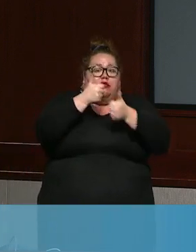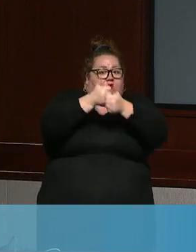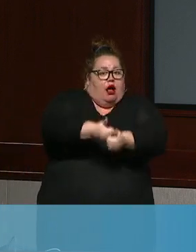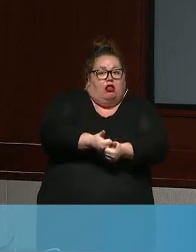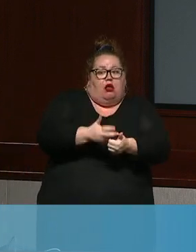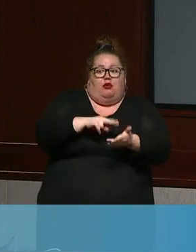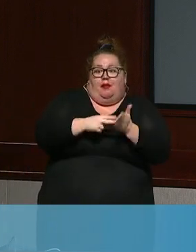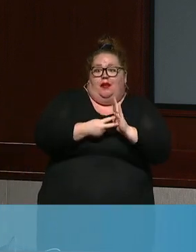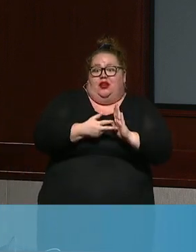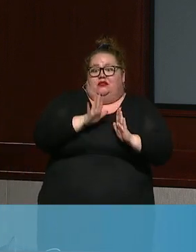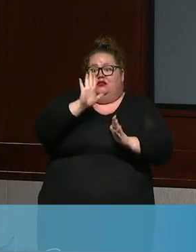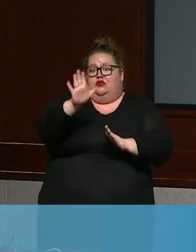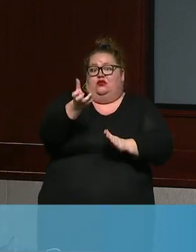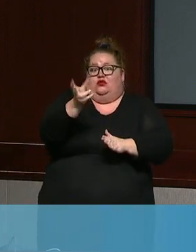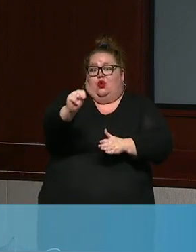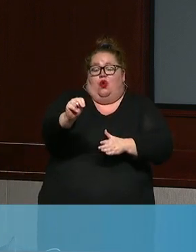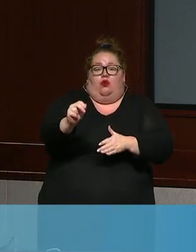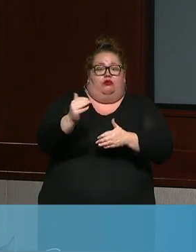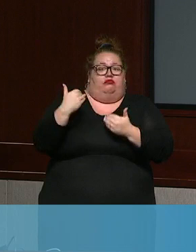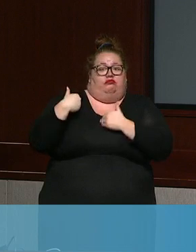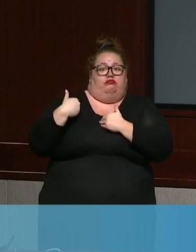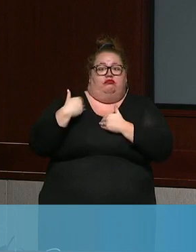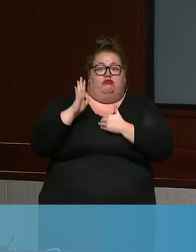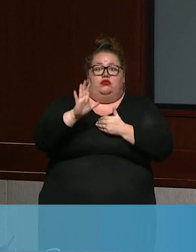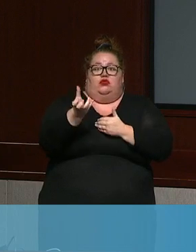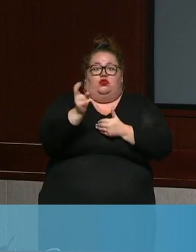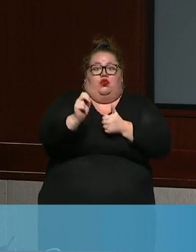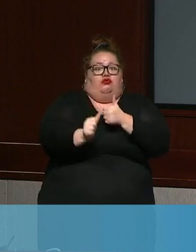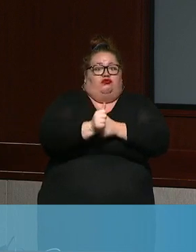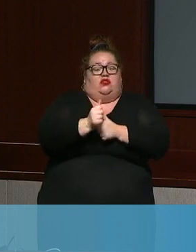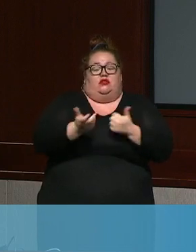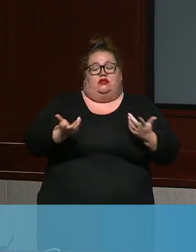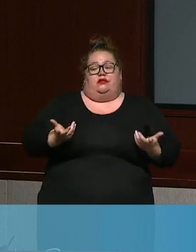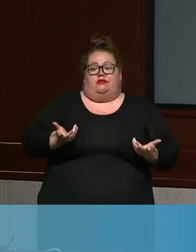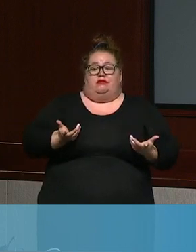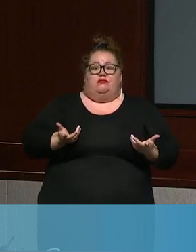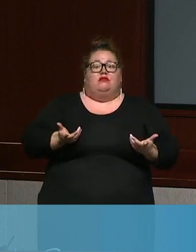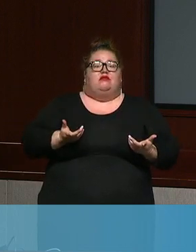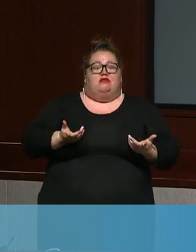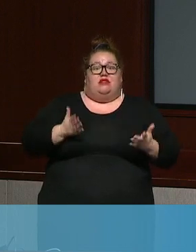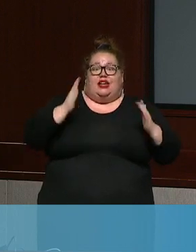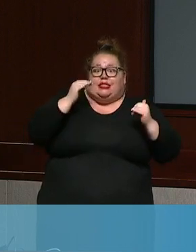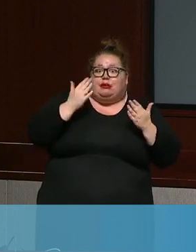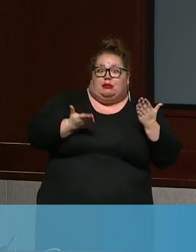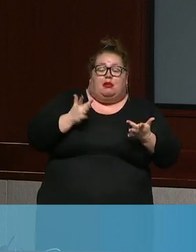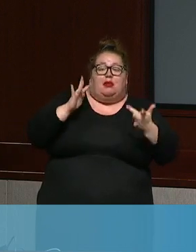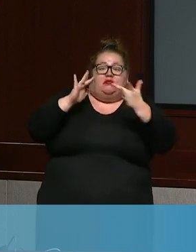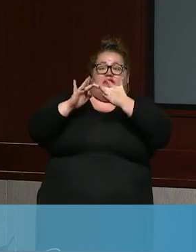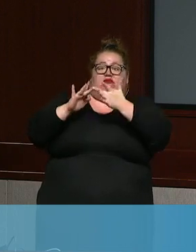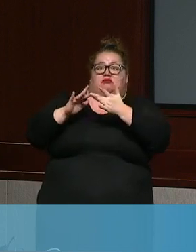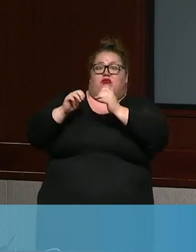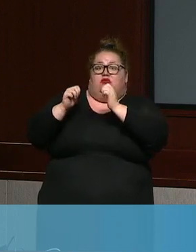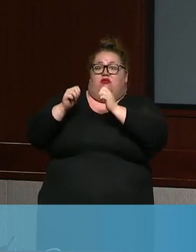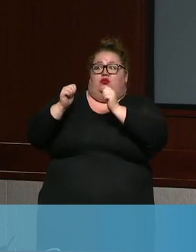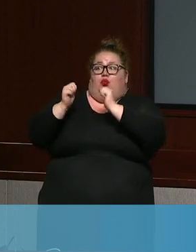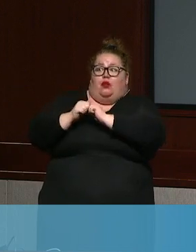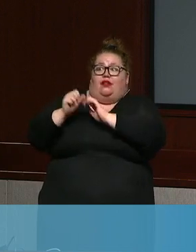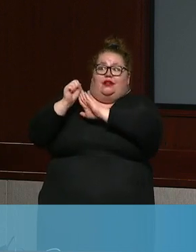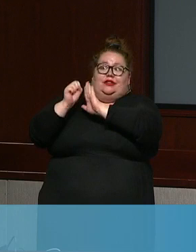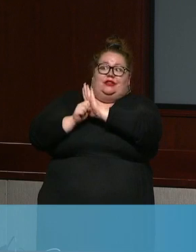with state guidance, you need to expect that you will be engaged by the state. And I'm not sure what they will